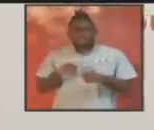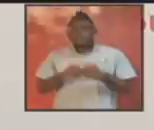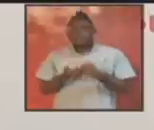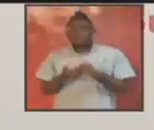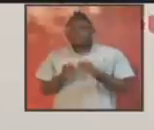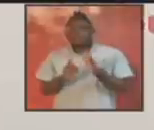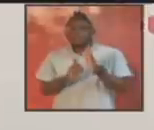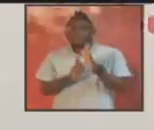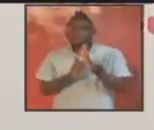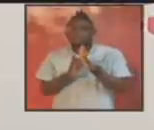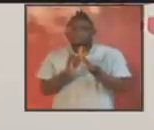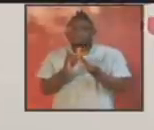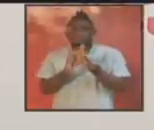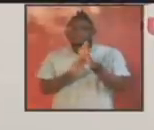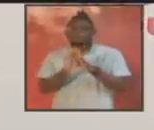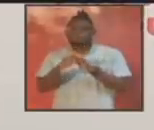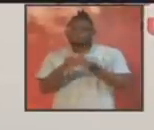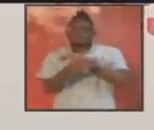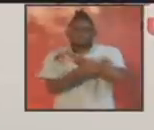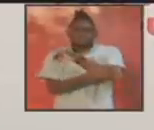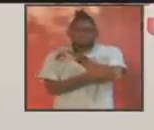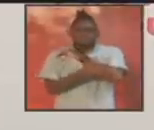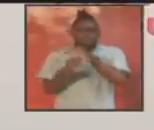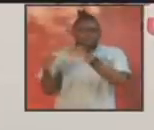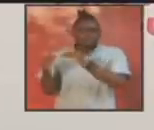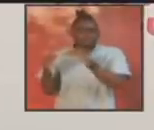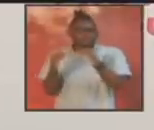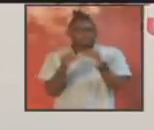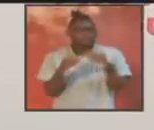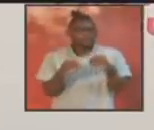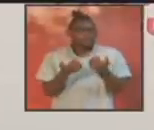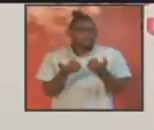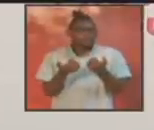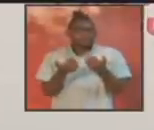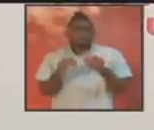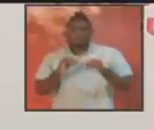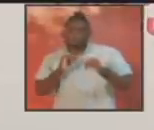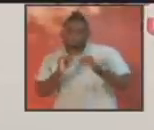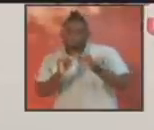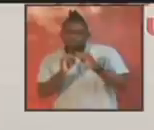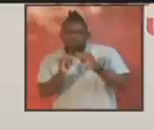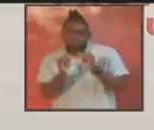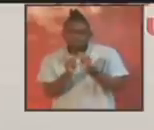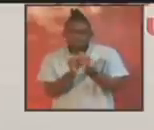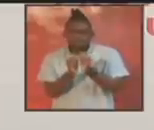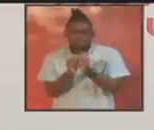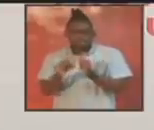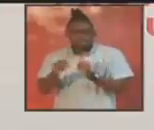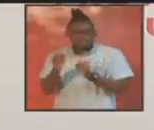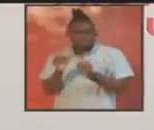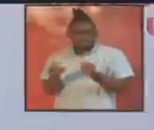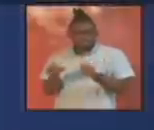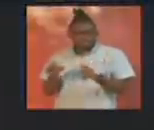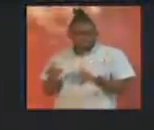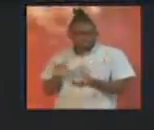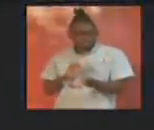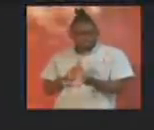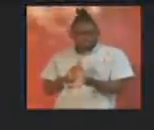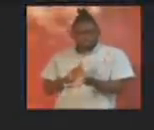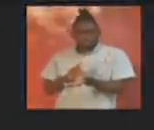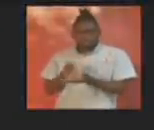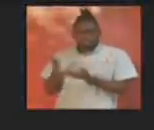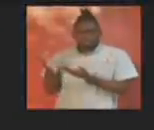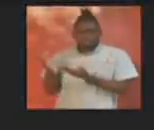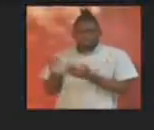fair share? And it highlights an interview with Dr. Kamal Yani. We go now to the podcast. Here,